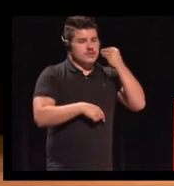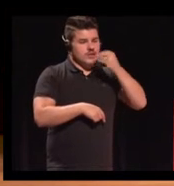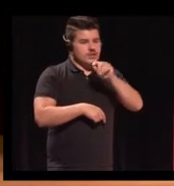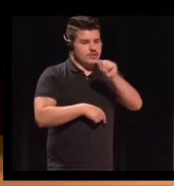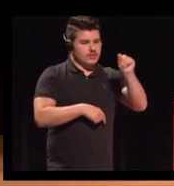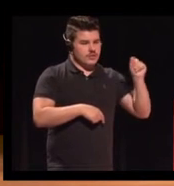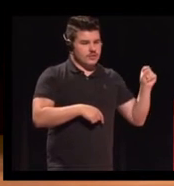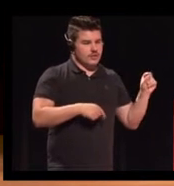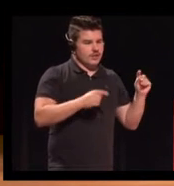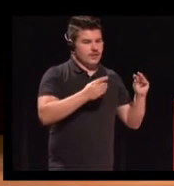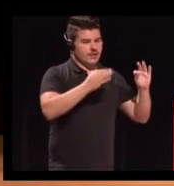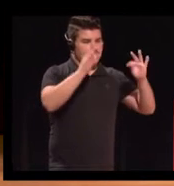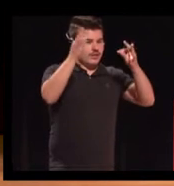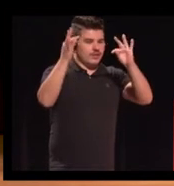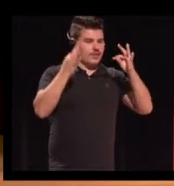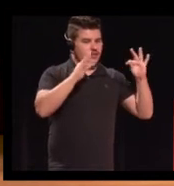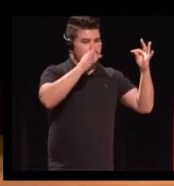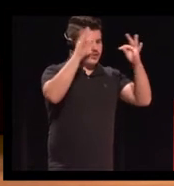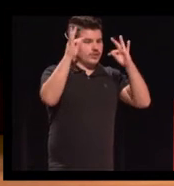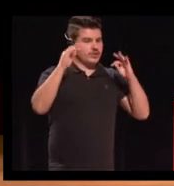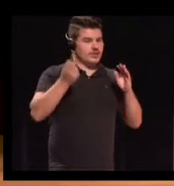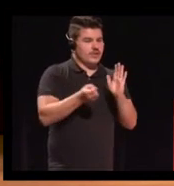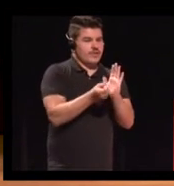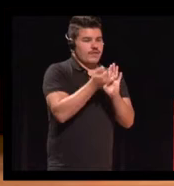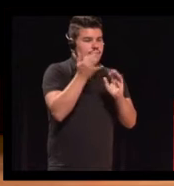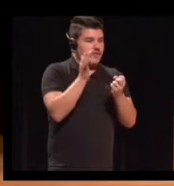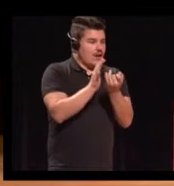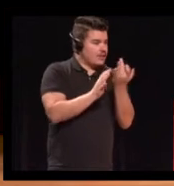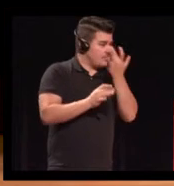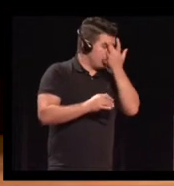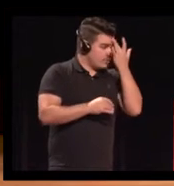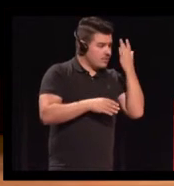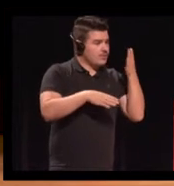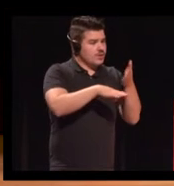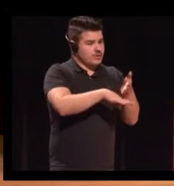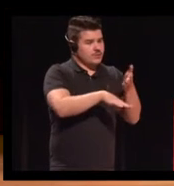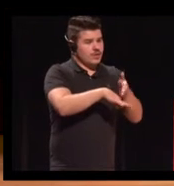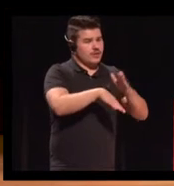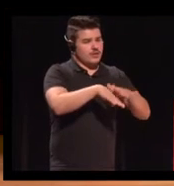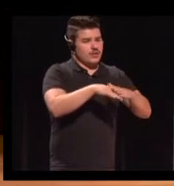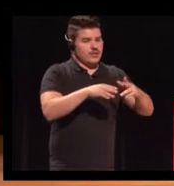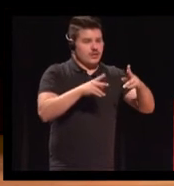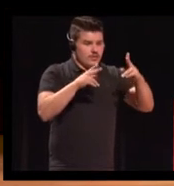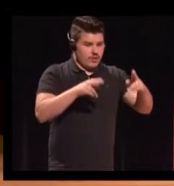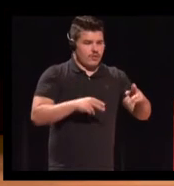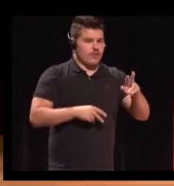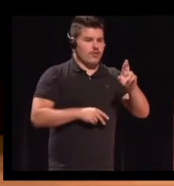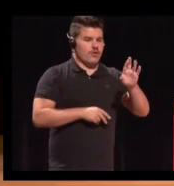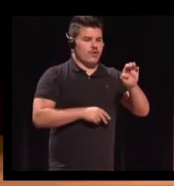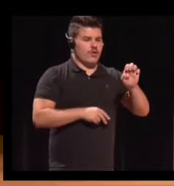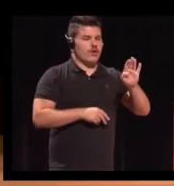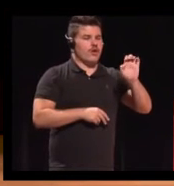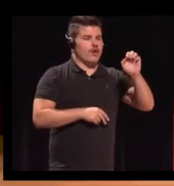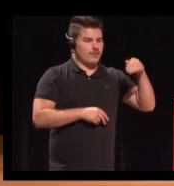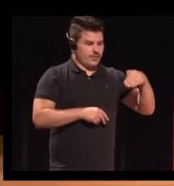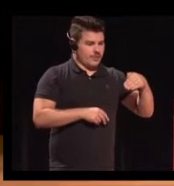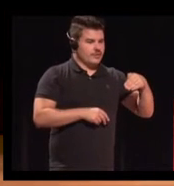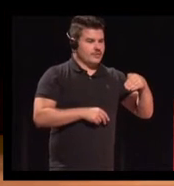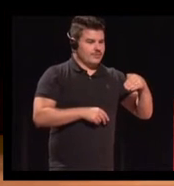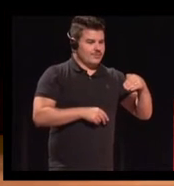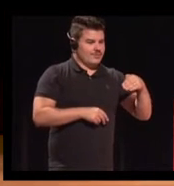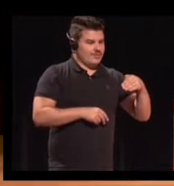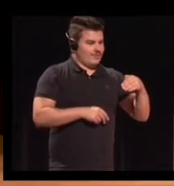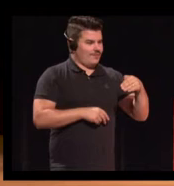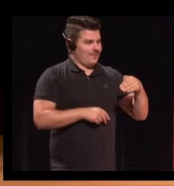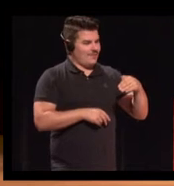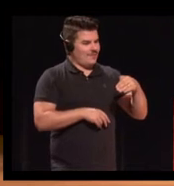many artists went through that program, some of which, like Robert Rauschenberg, which, by the way, has a painting